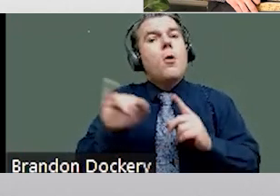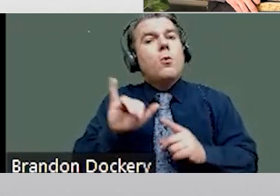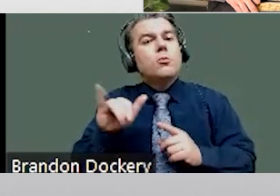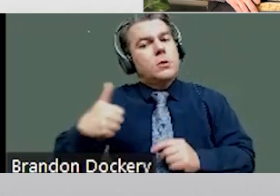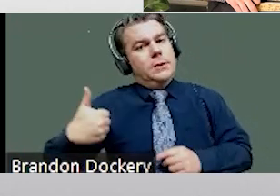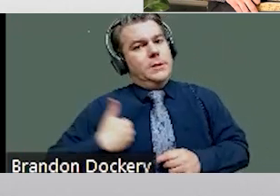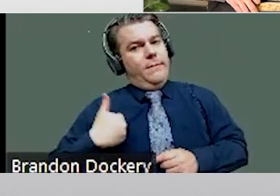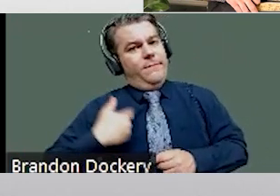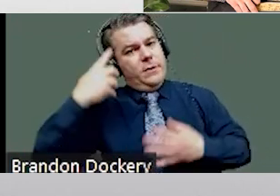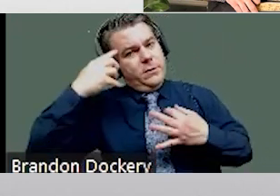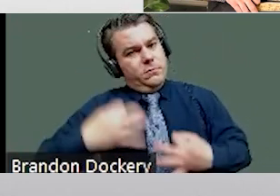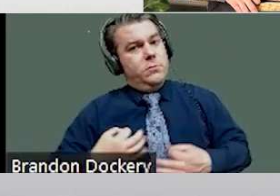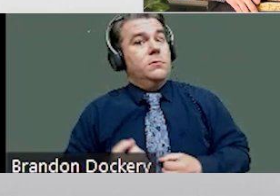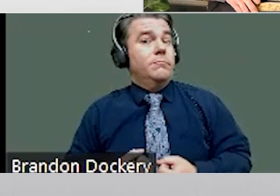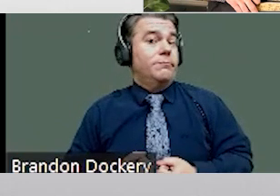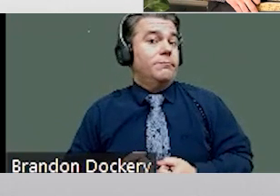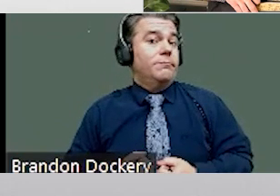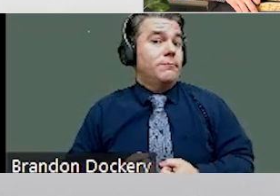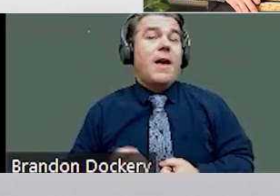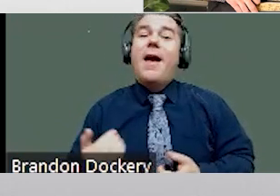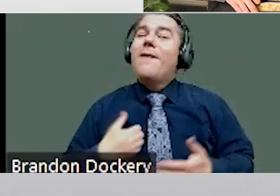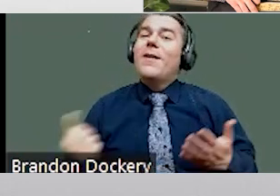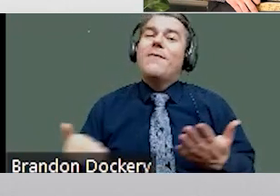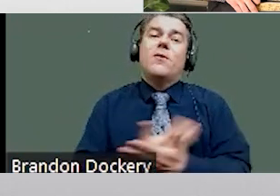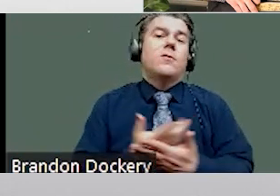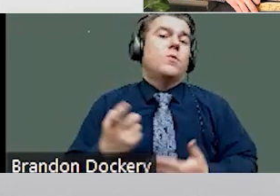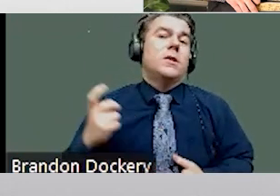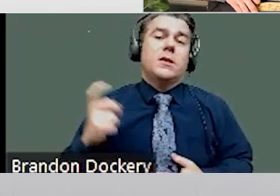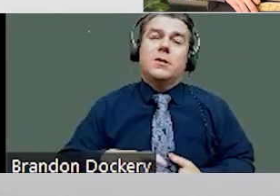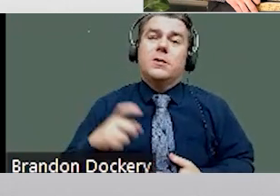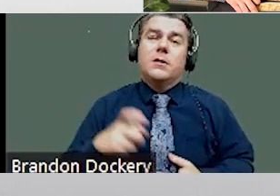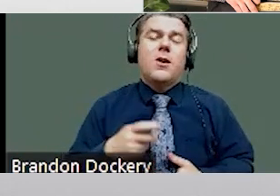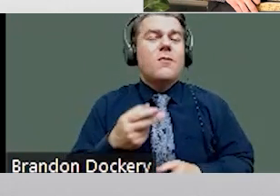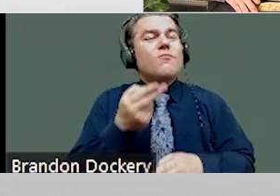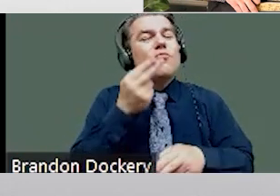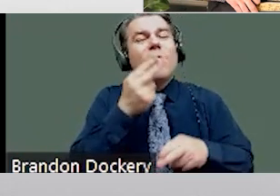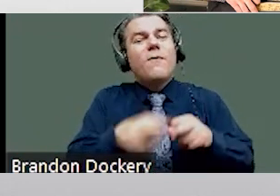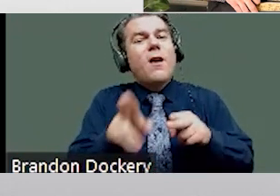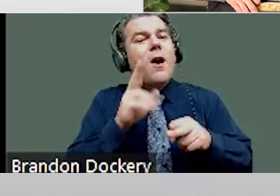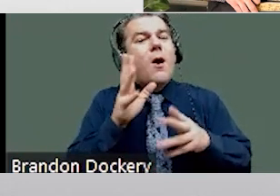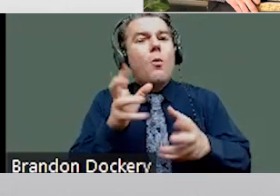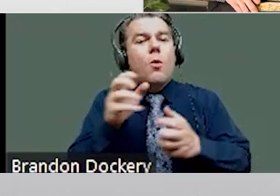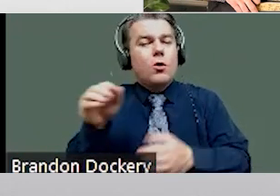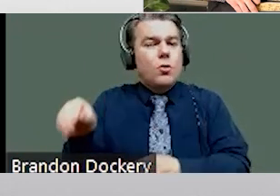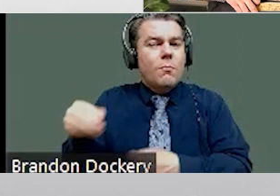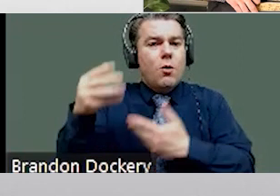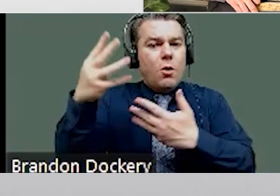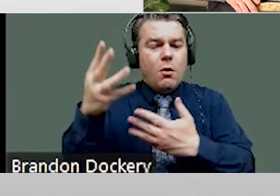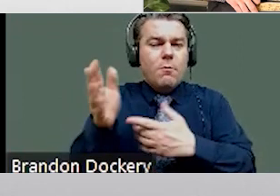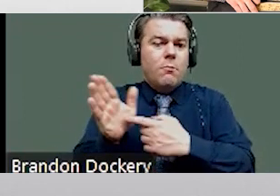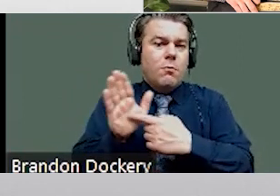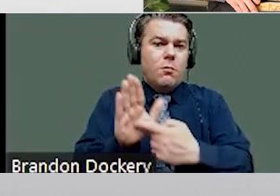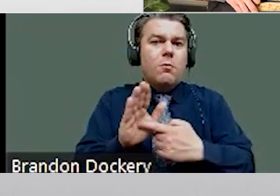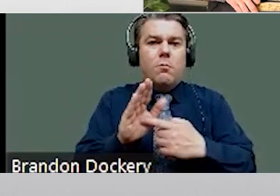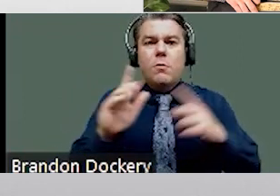self-determination. We have all the things that we need. And I want to just briefly pull up